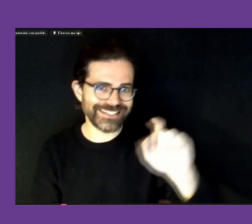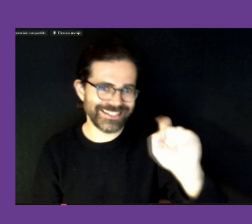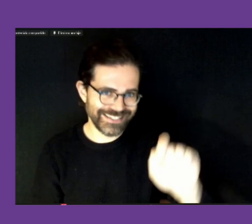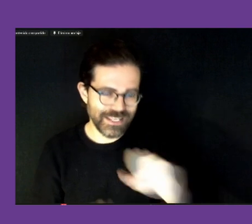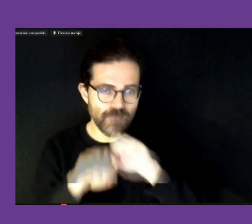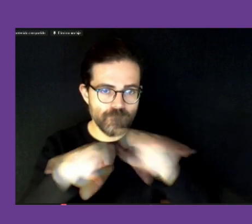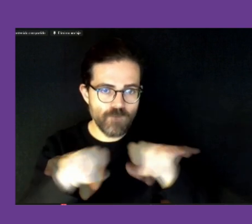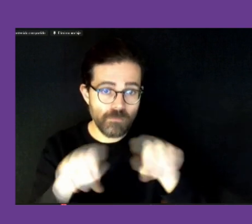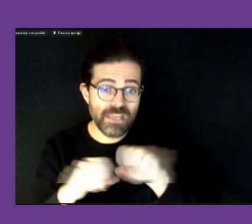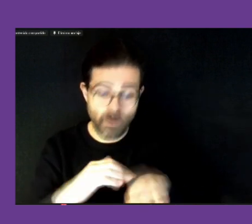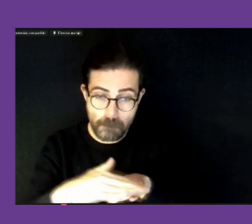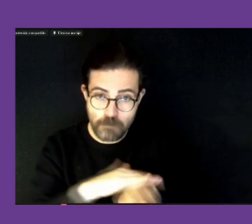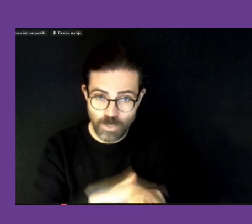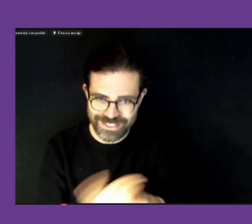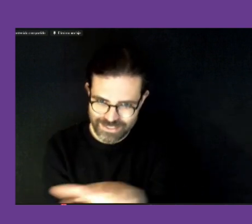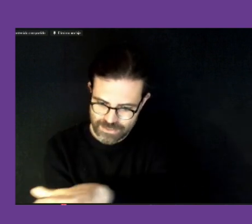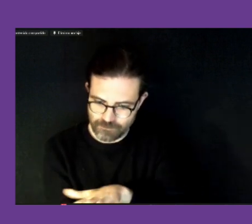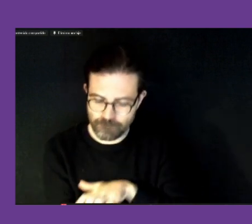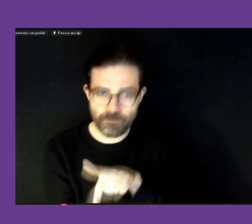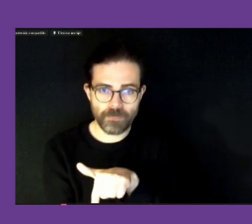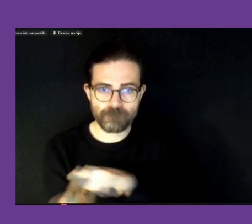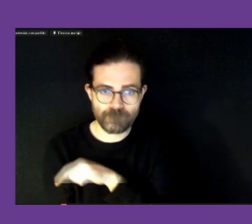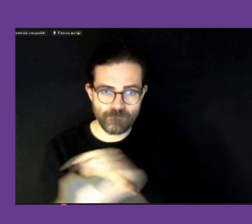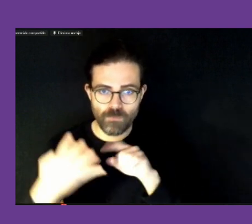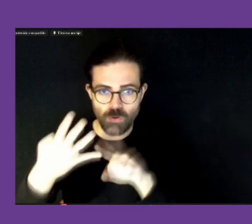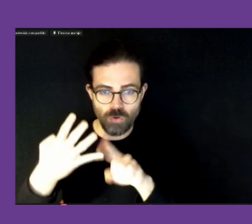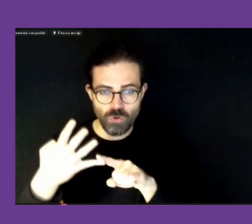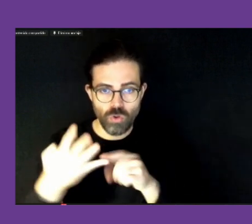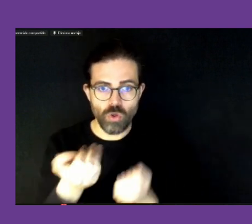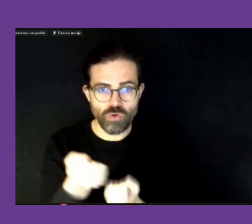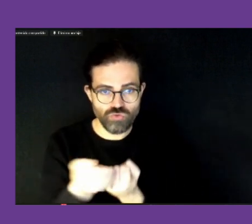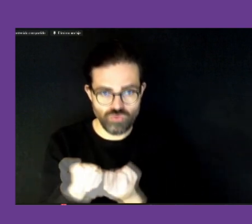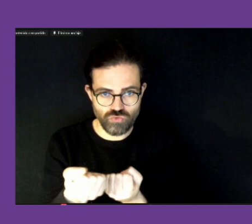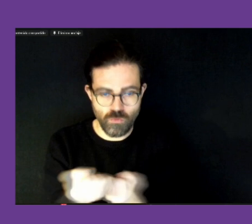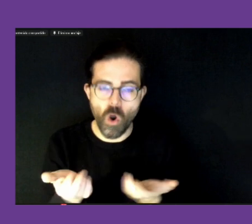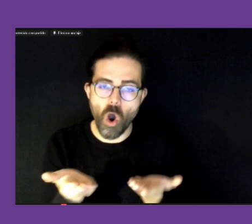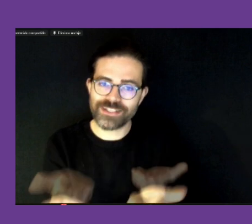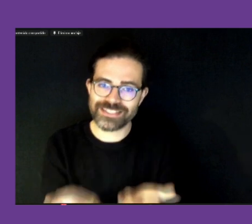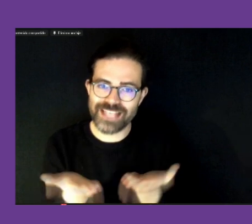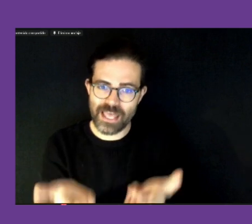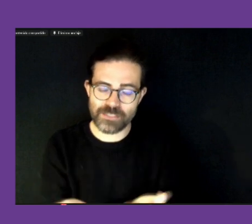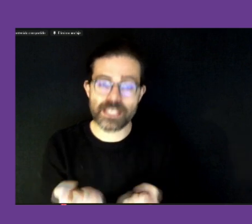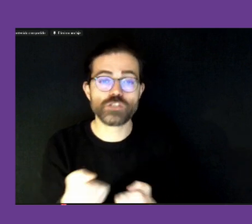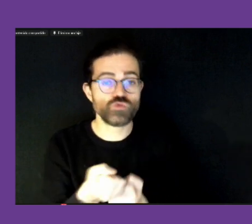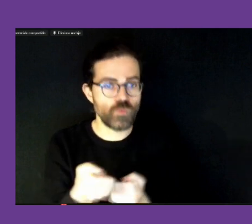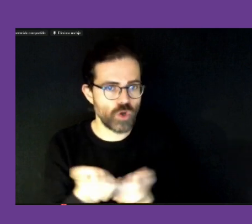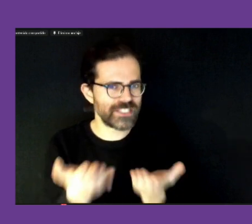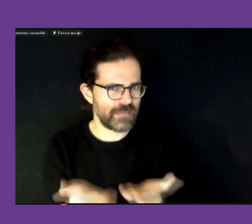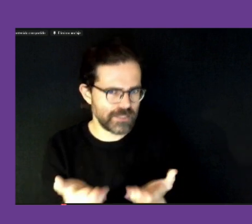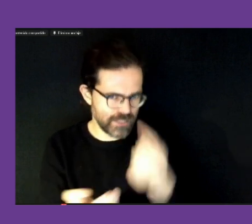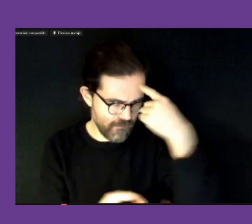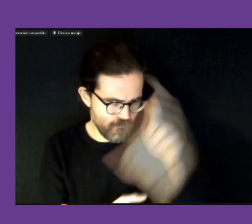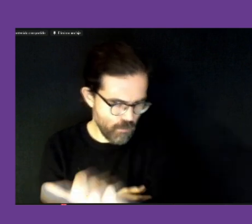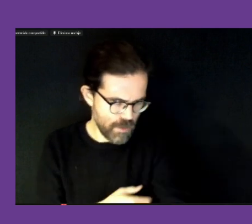on products, the standard on support services, not support services for persons with disabilities, but support